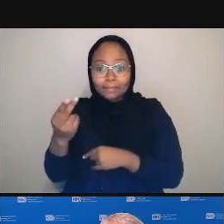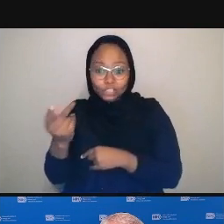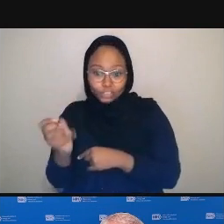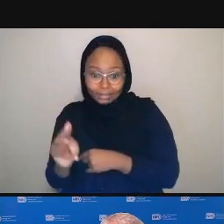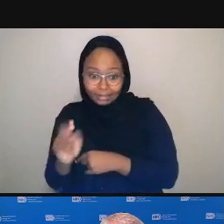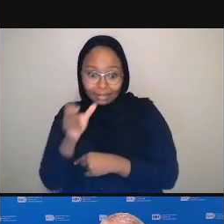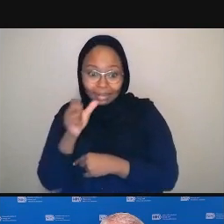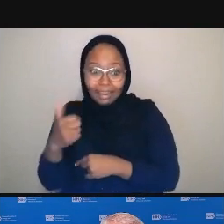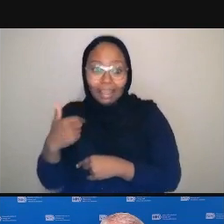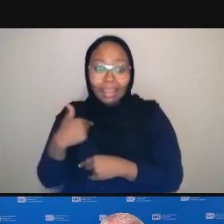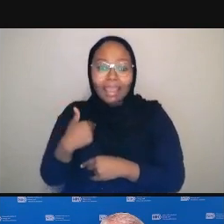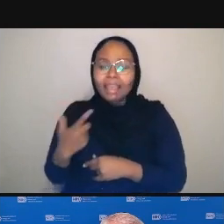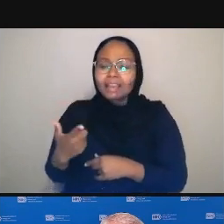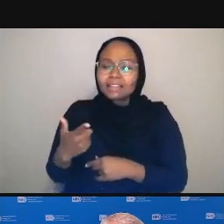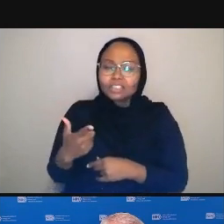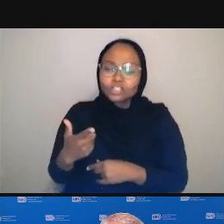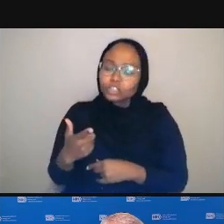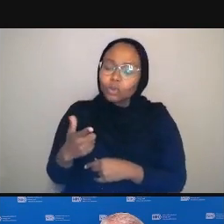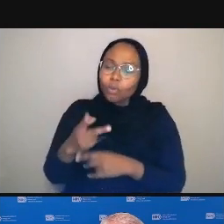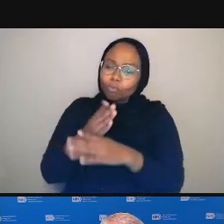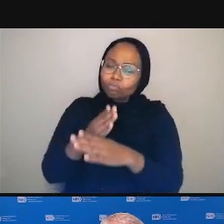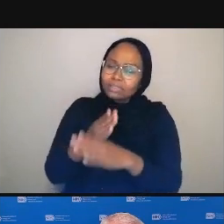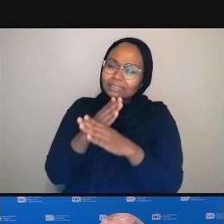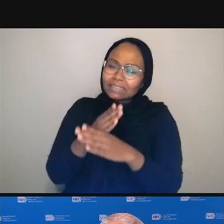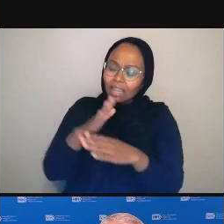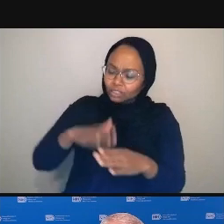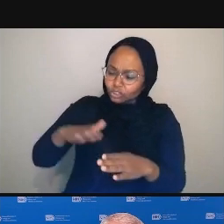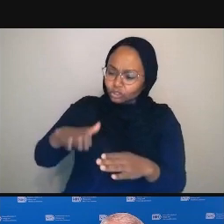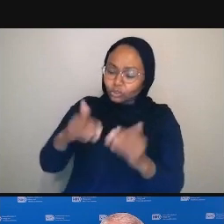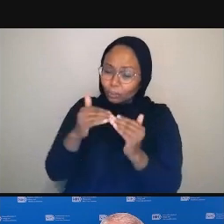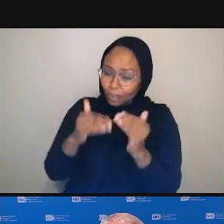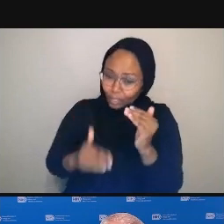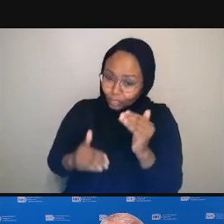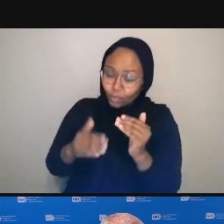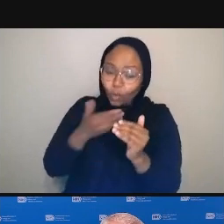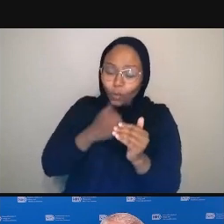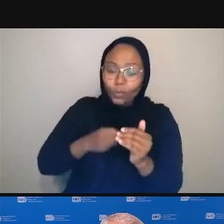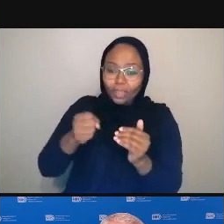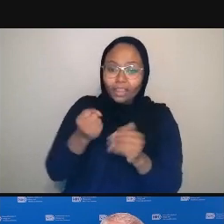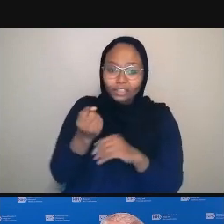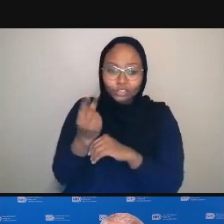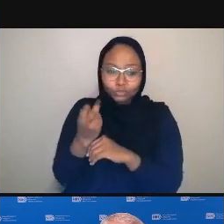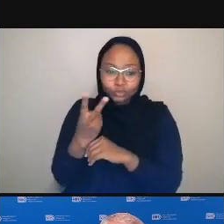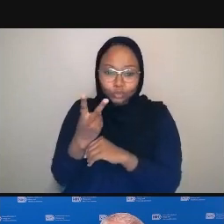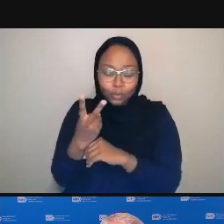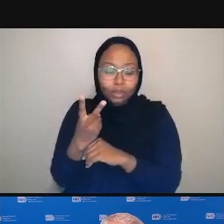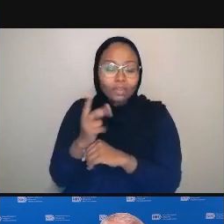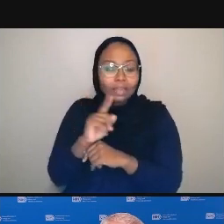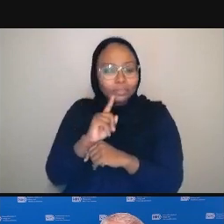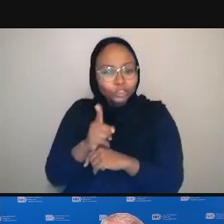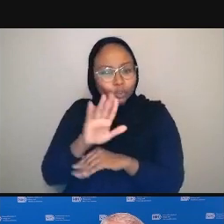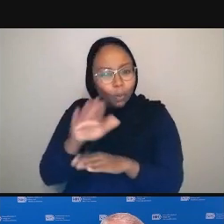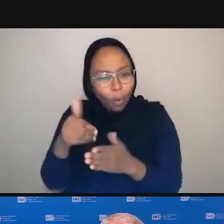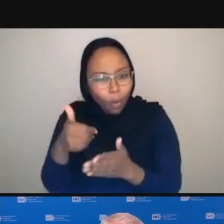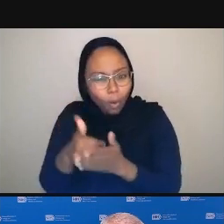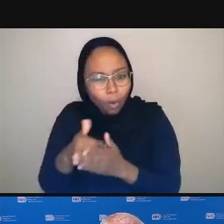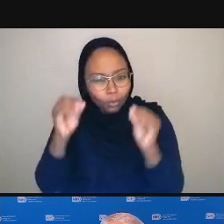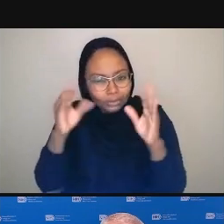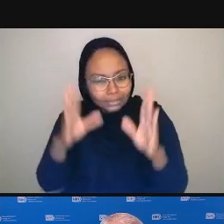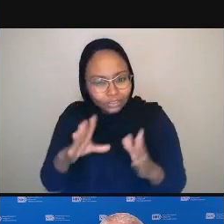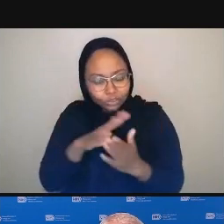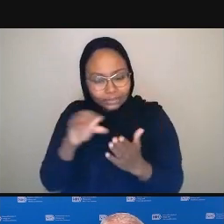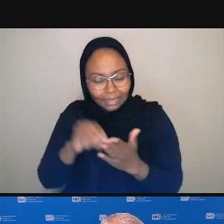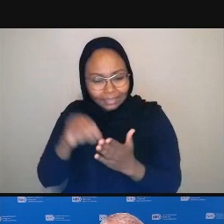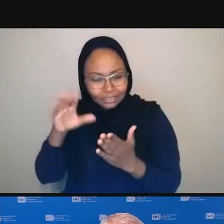to protect children below the age of 12 by masking, testing, and ensuring all teachers and school staff are vaccinated.